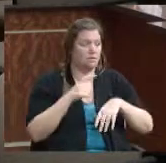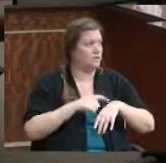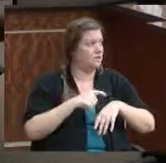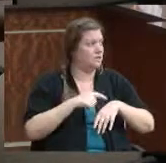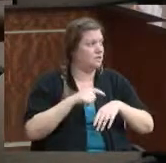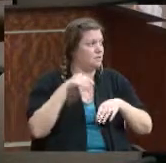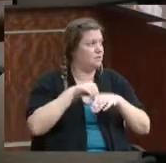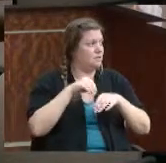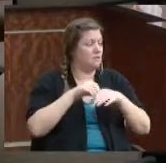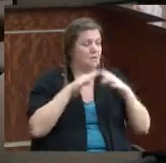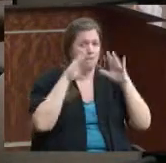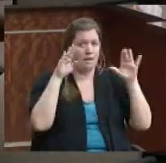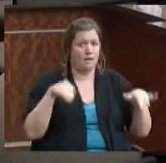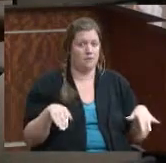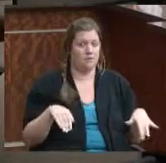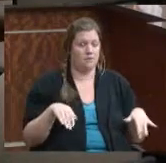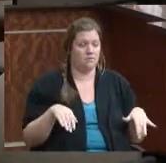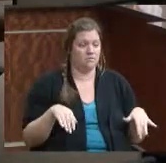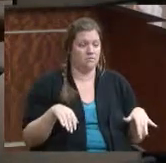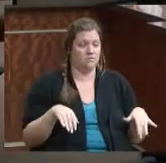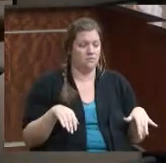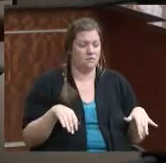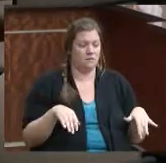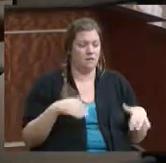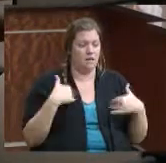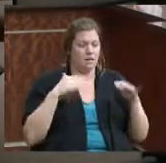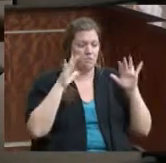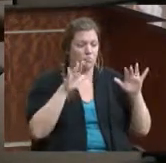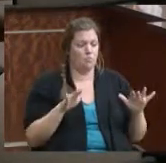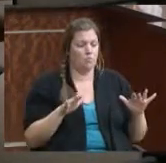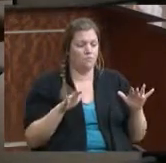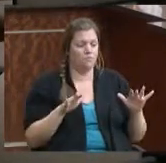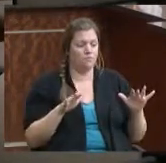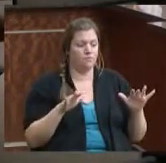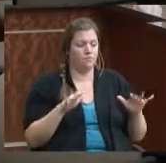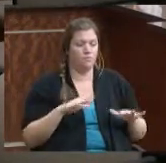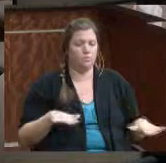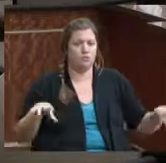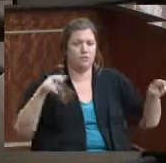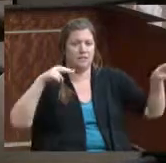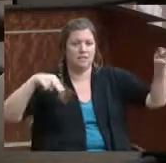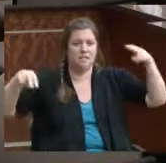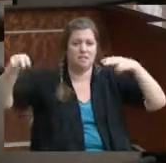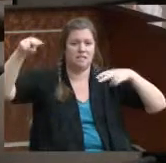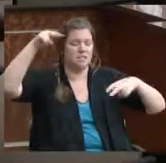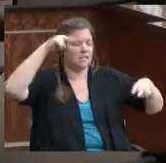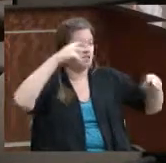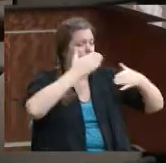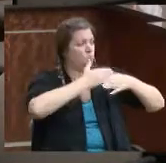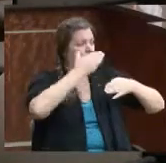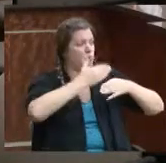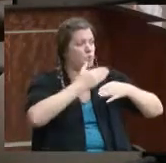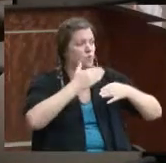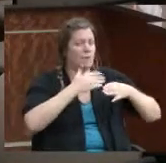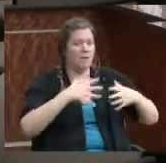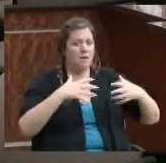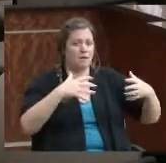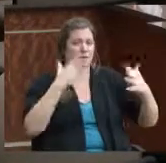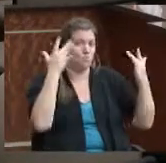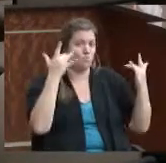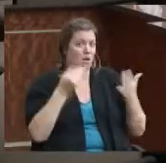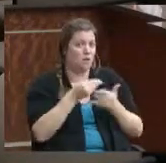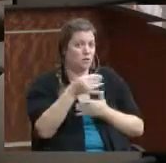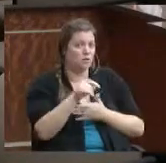time in the house. It's got a wonderful view of the golf course greens from every window, deck, and balcony of our house. This is why